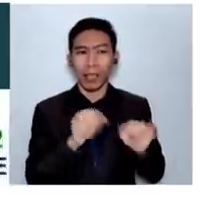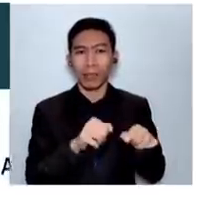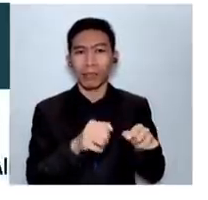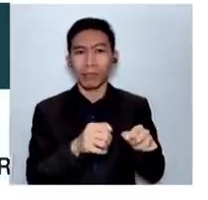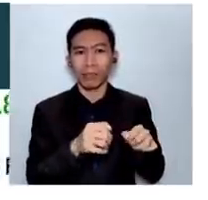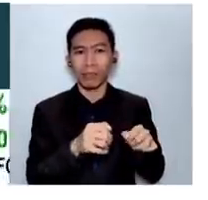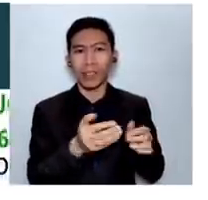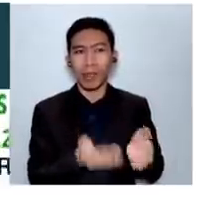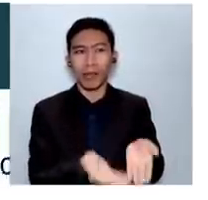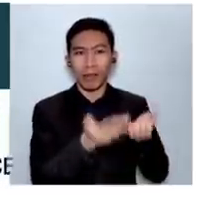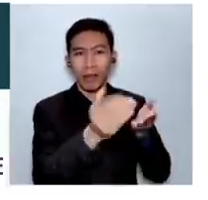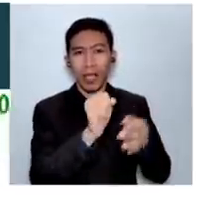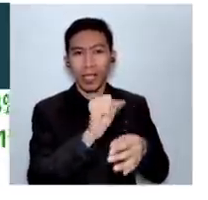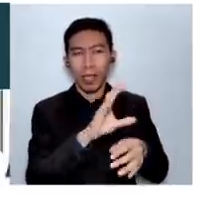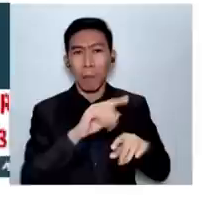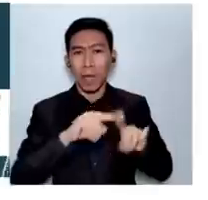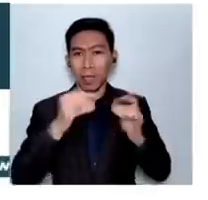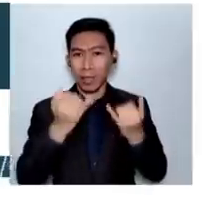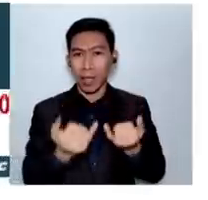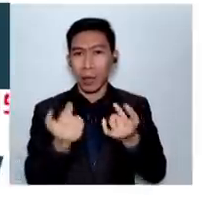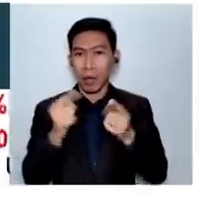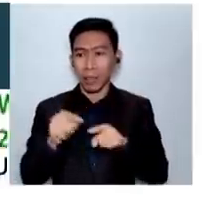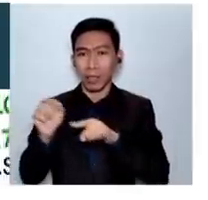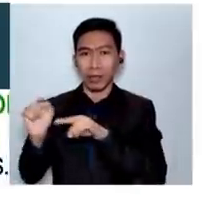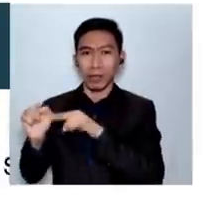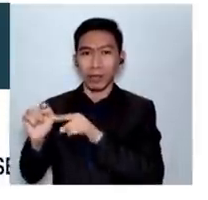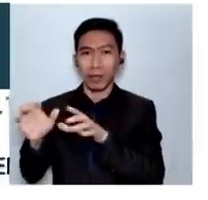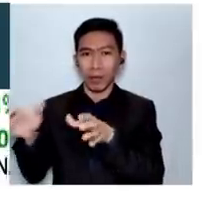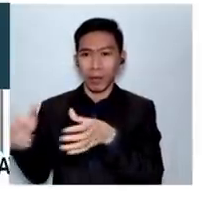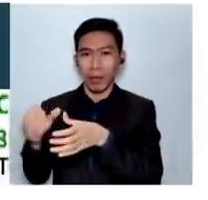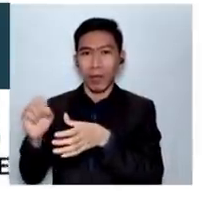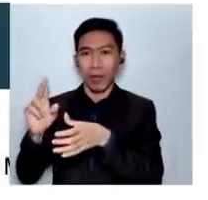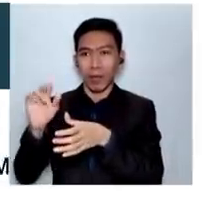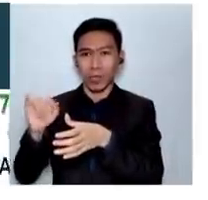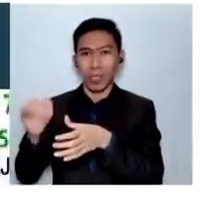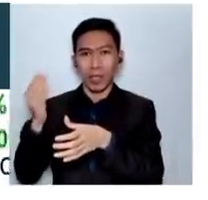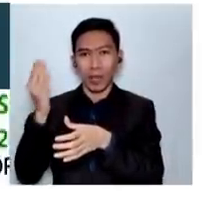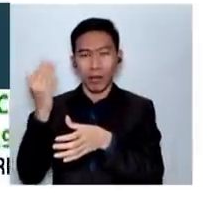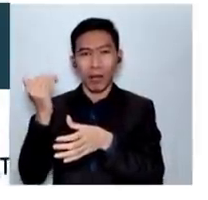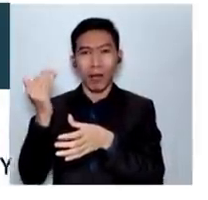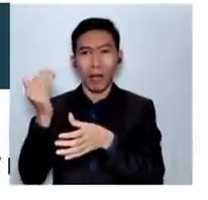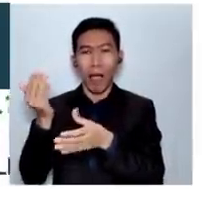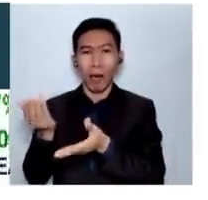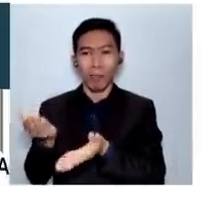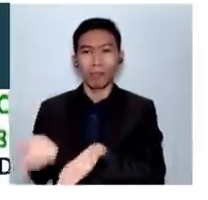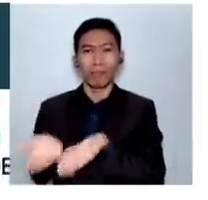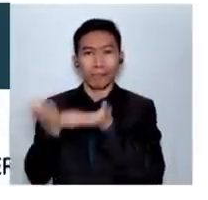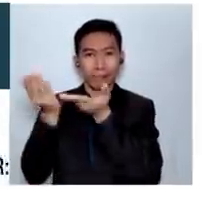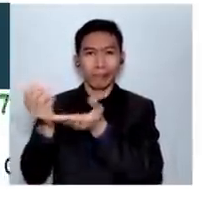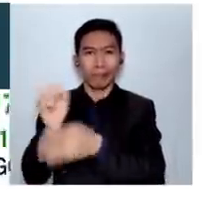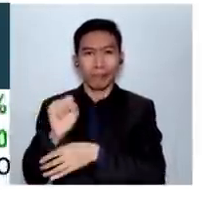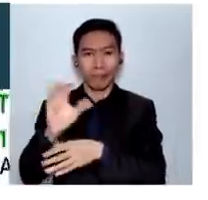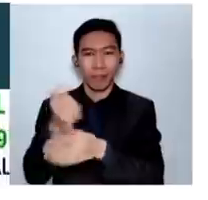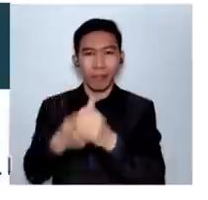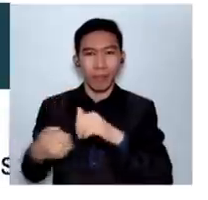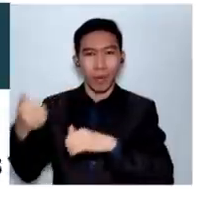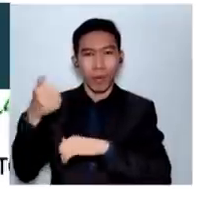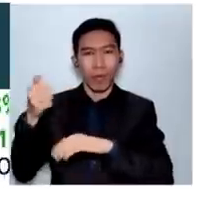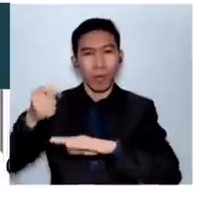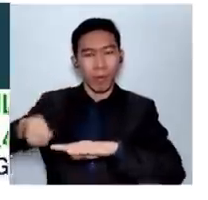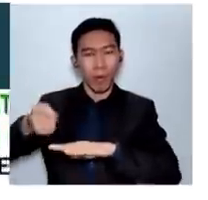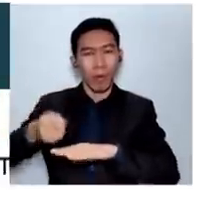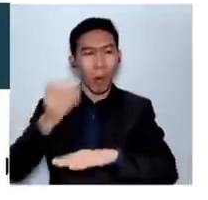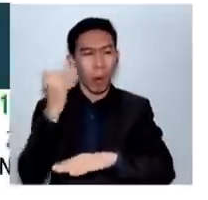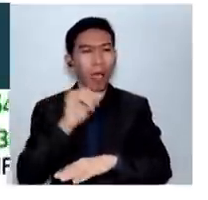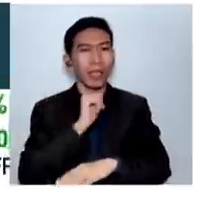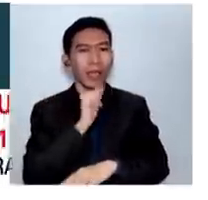who have filed a case against your faction. Why couldn't you have done the same to fight for the legitimacy of your